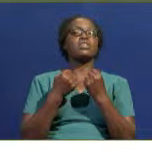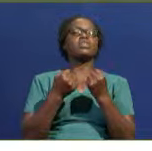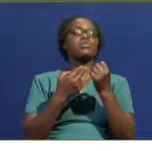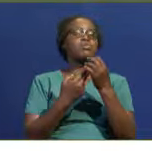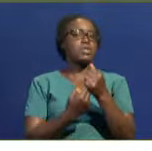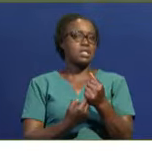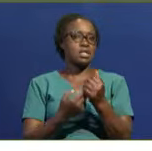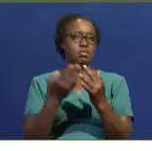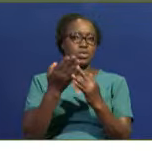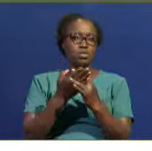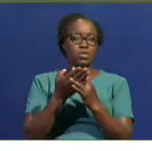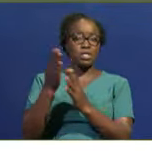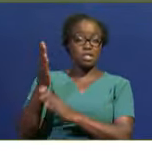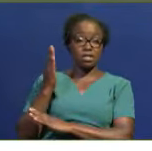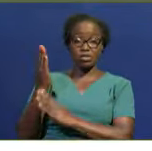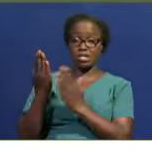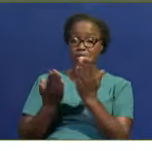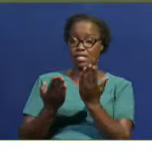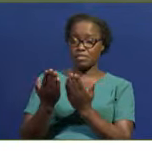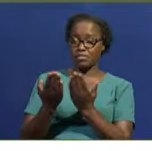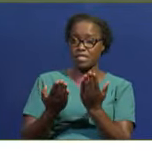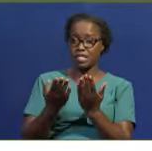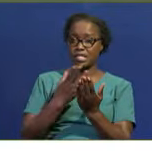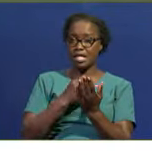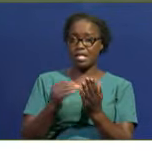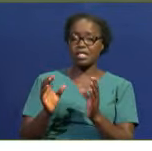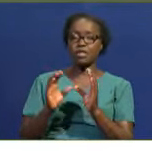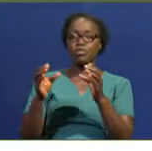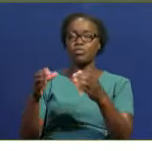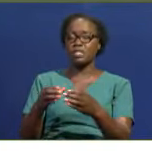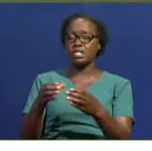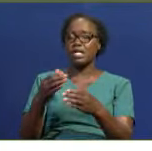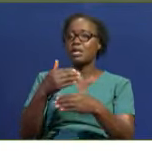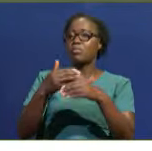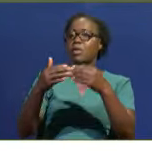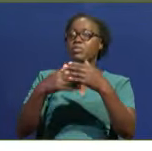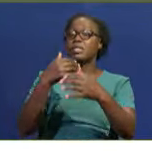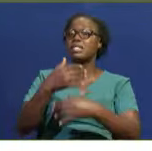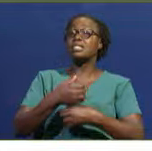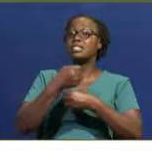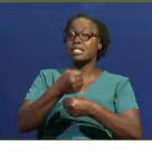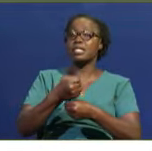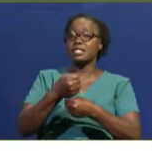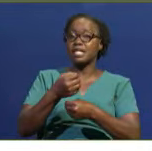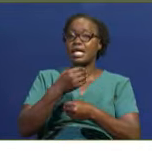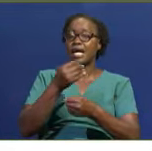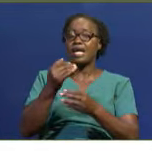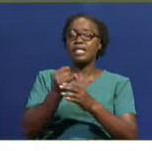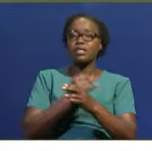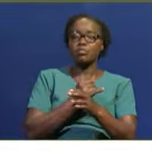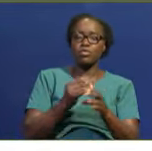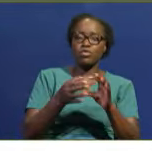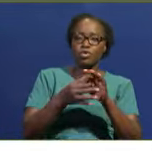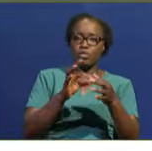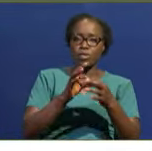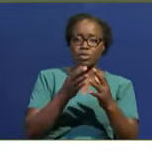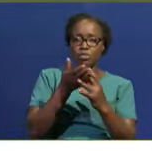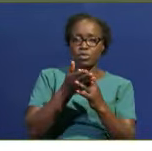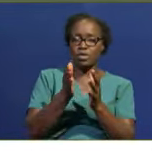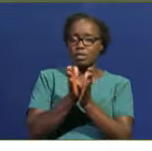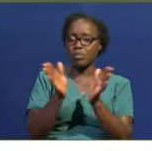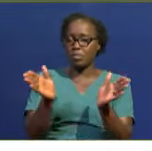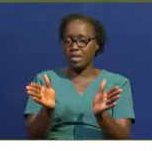partnership between our security services and the community by building trust and enhancing cooperation between the